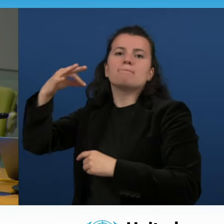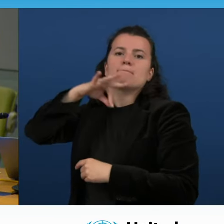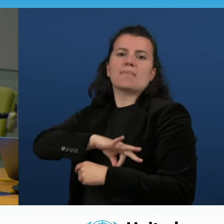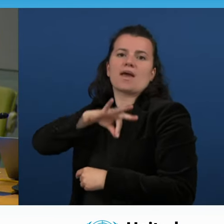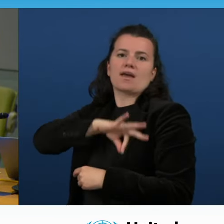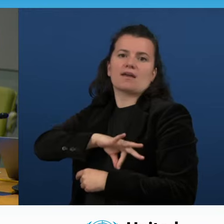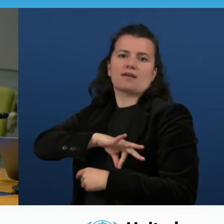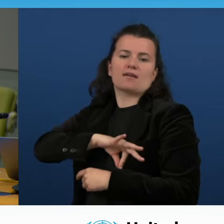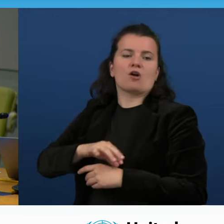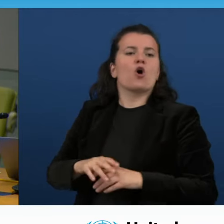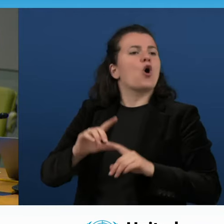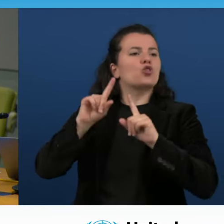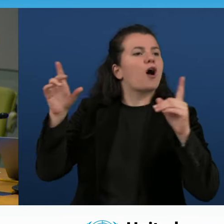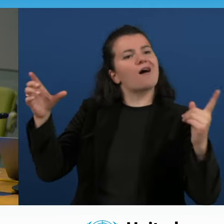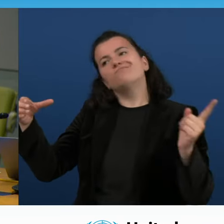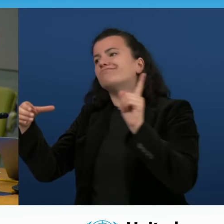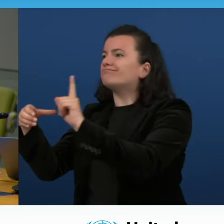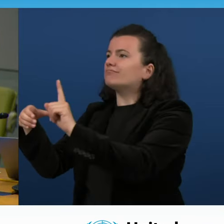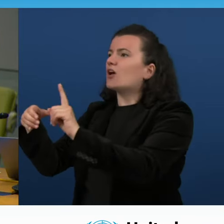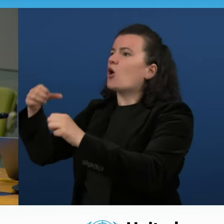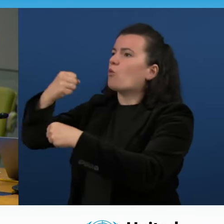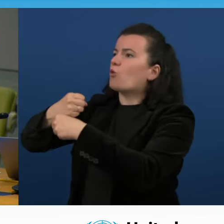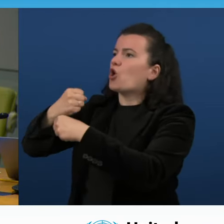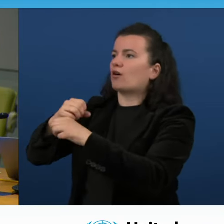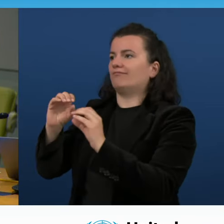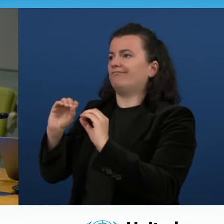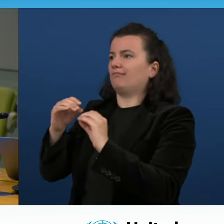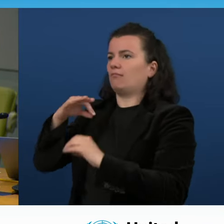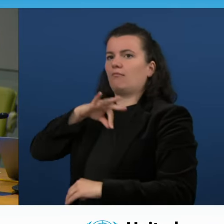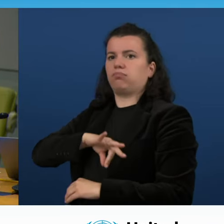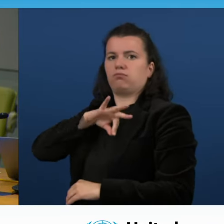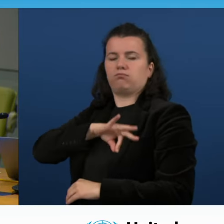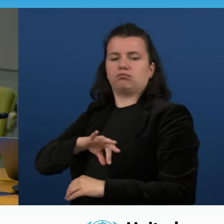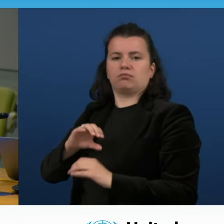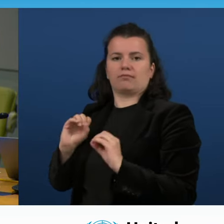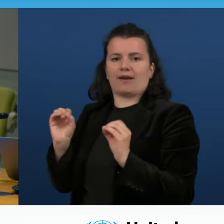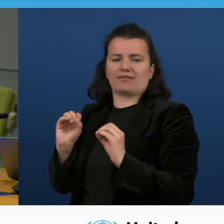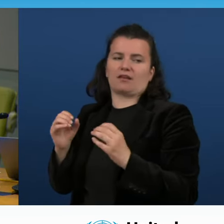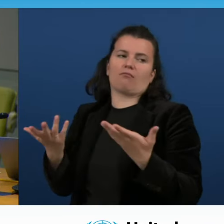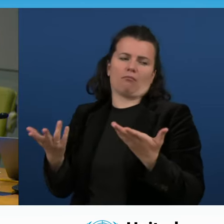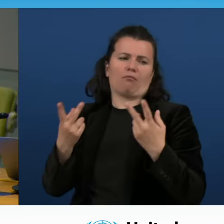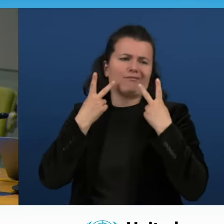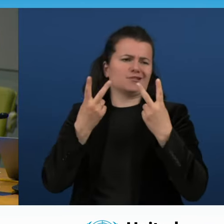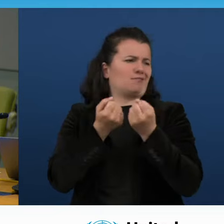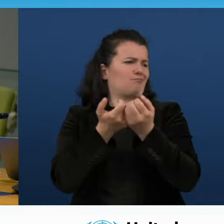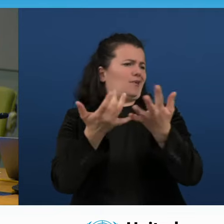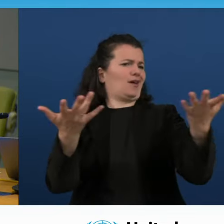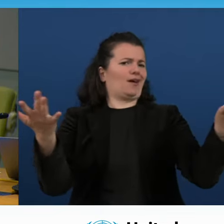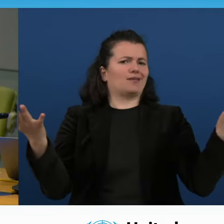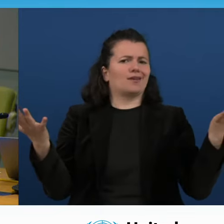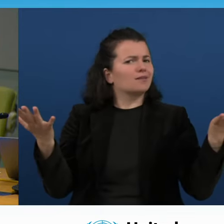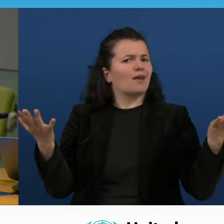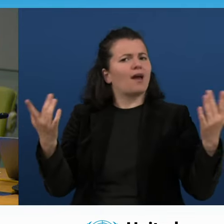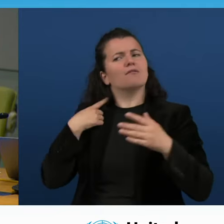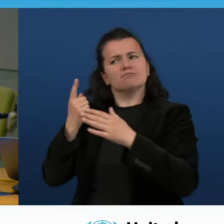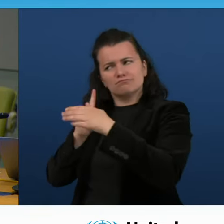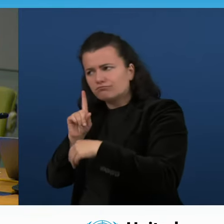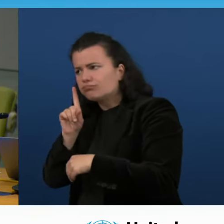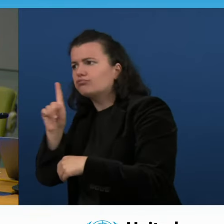with internships, but internships which do not pay. We also need to ensure that there are